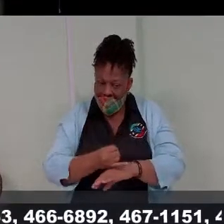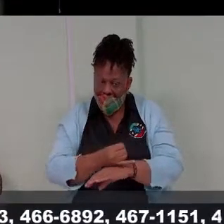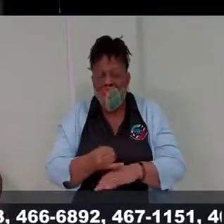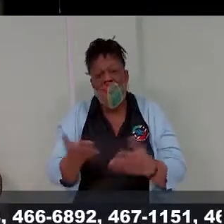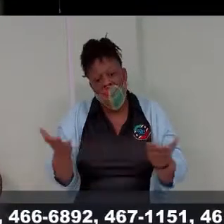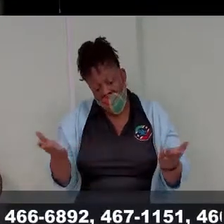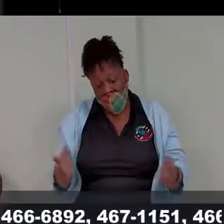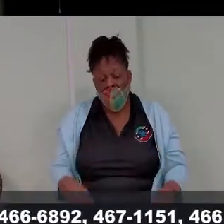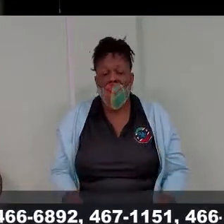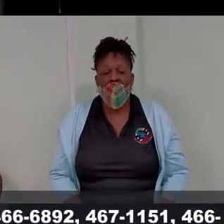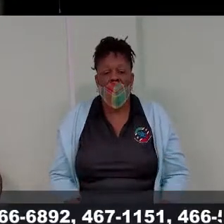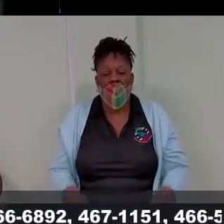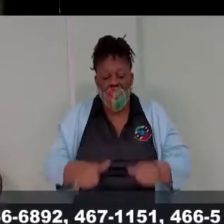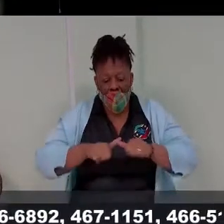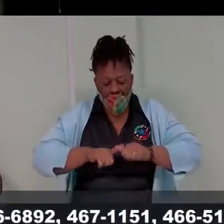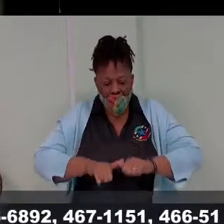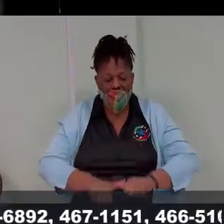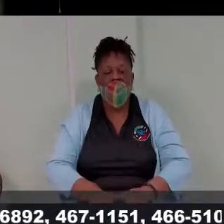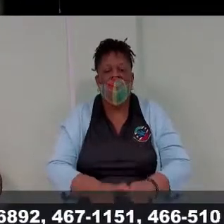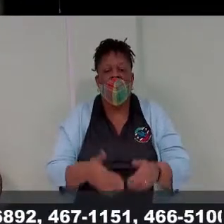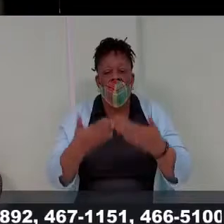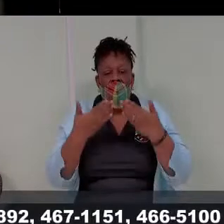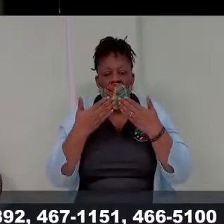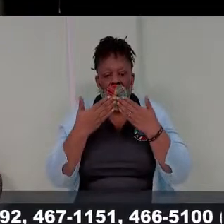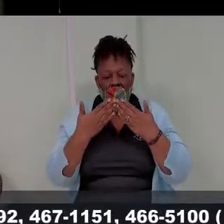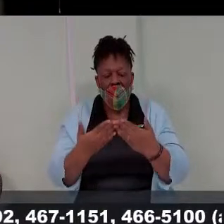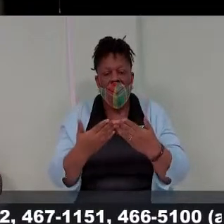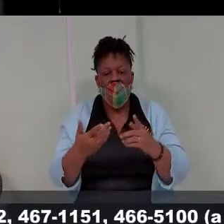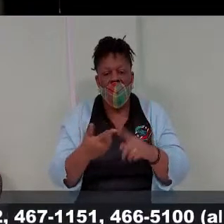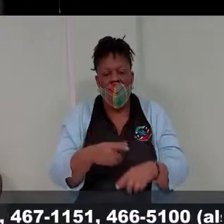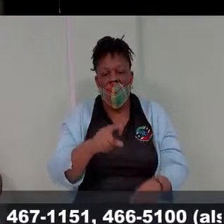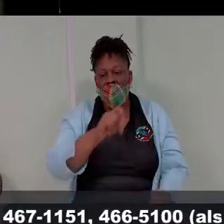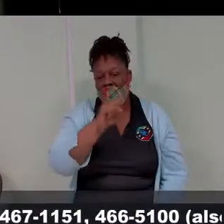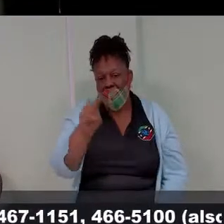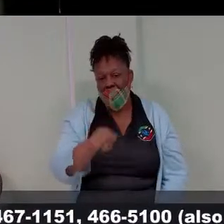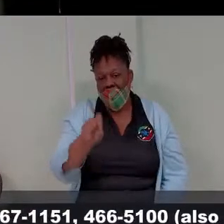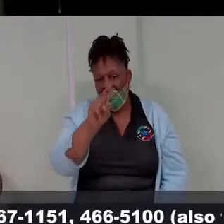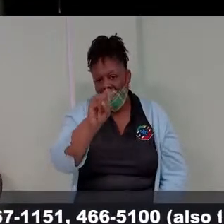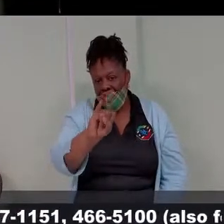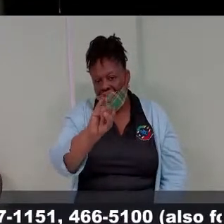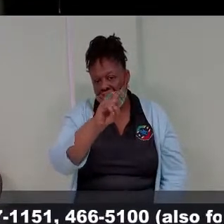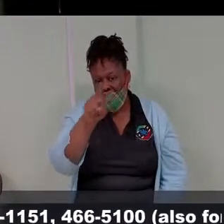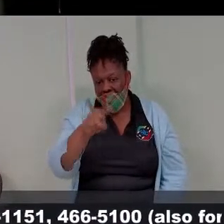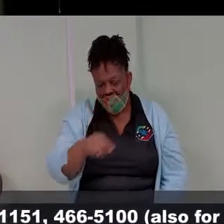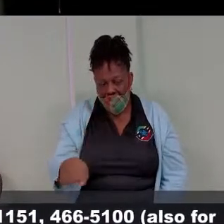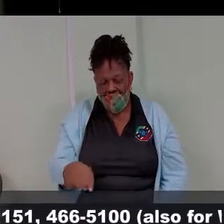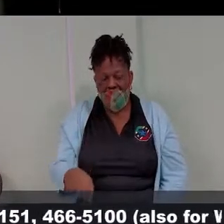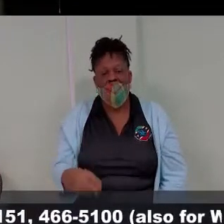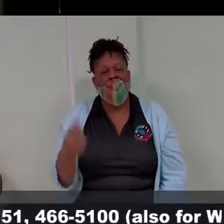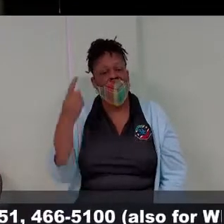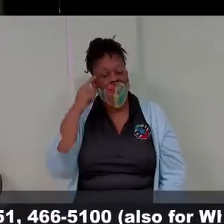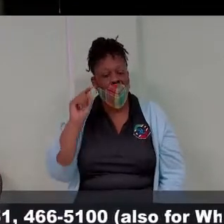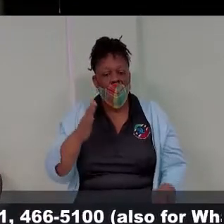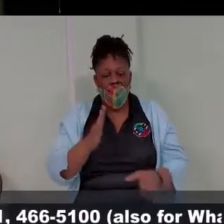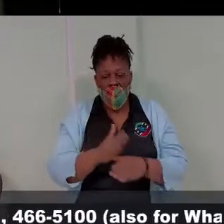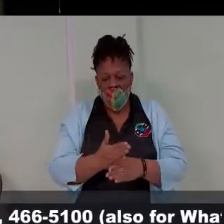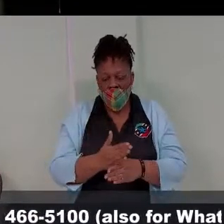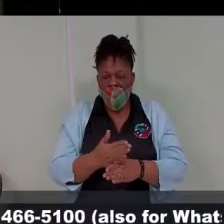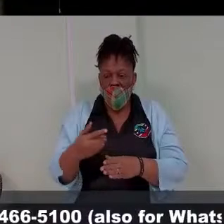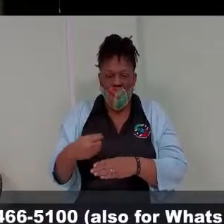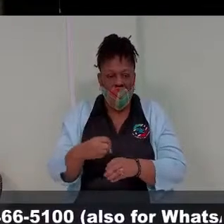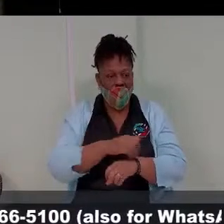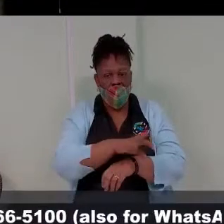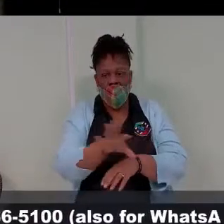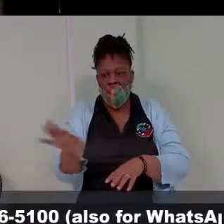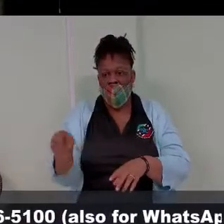disaster. We continue to thank ZIZ for being here every Wednesday and providing that service to us, and all the